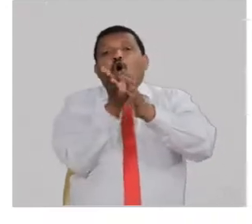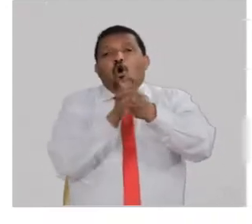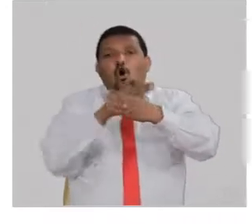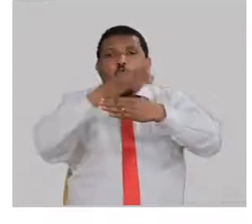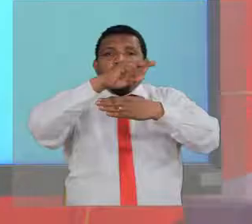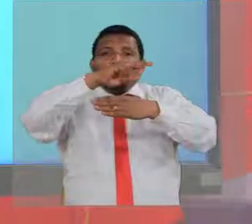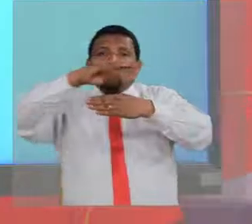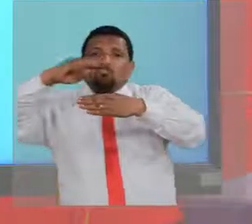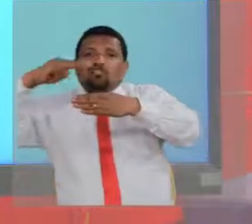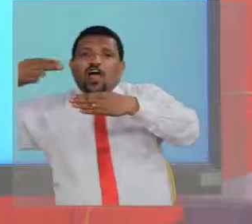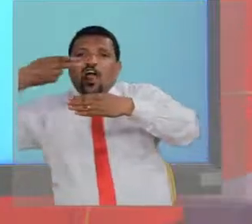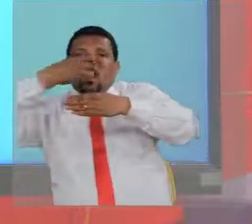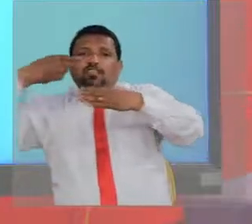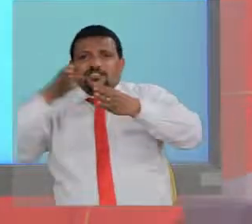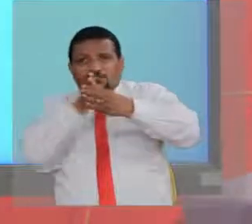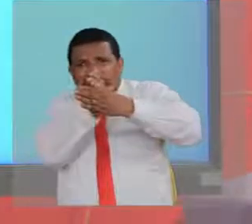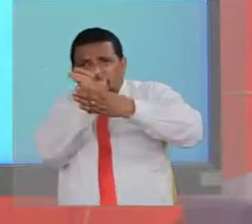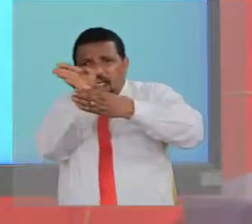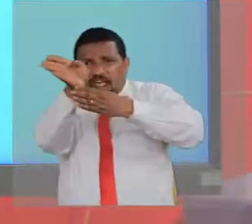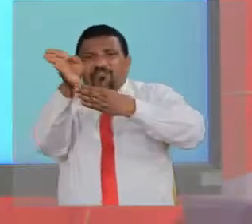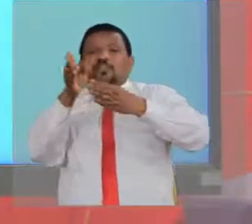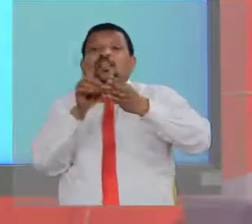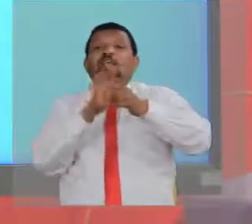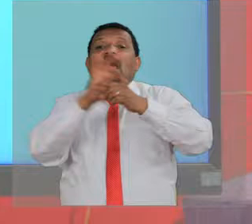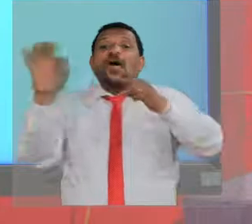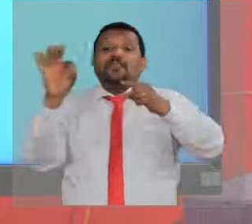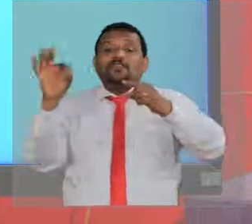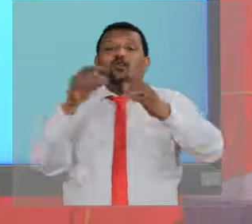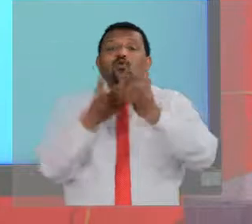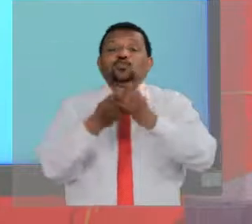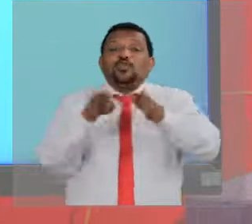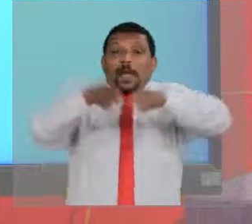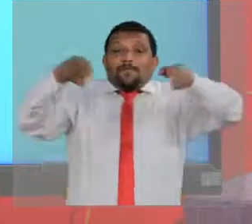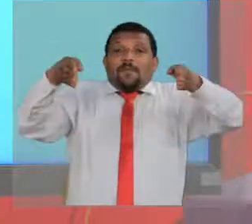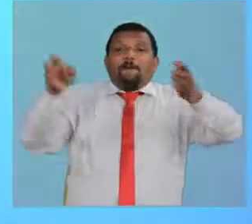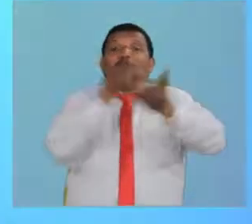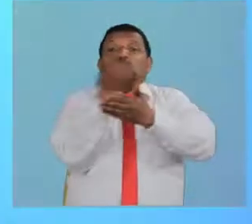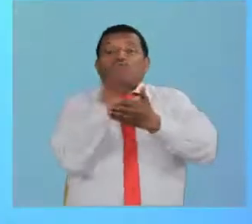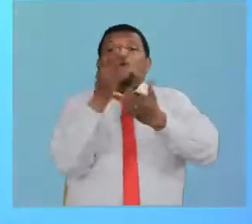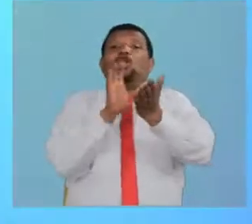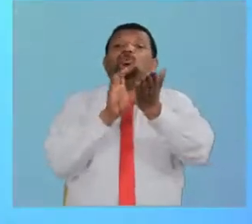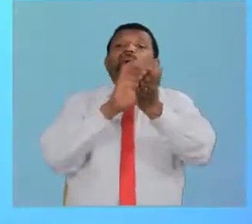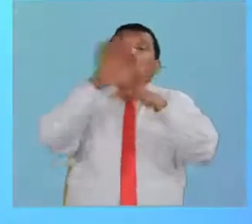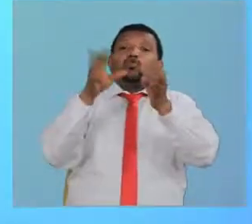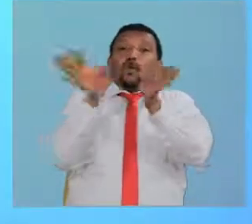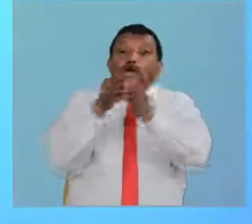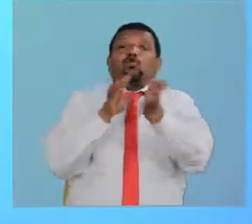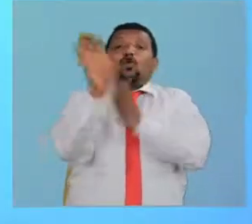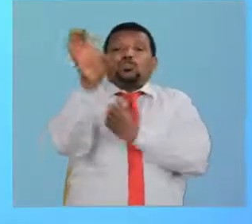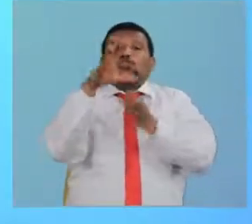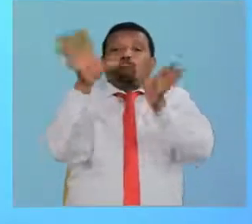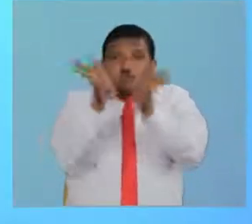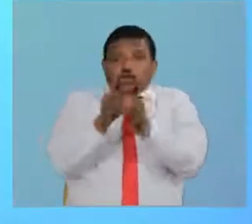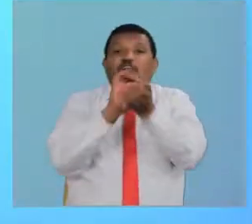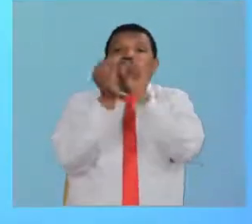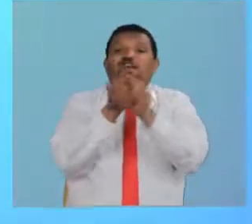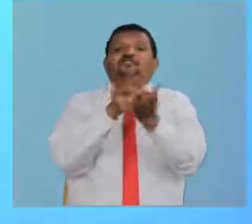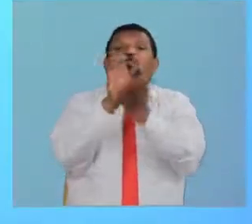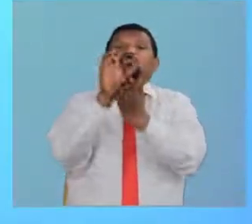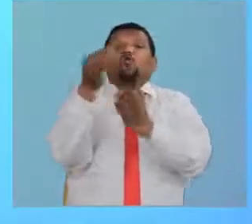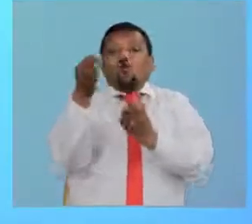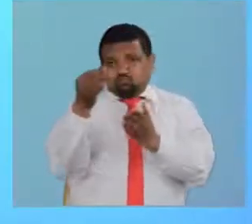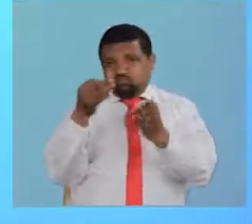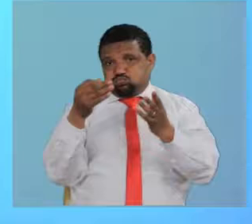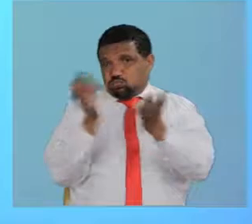straight line cost curve. The gap between the total cost and the total variable cost of